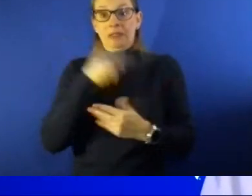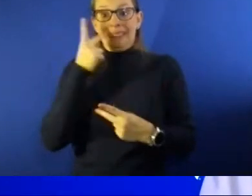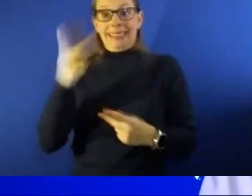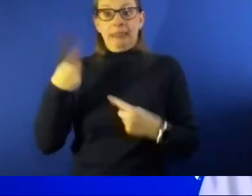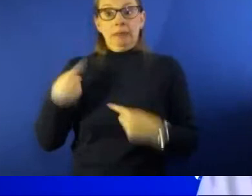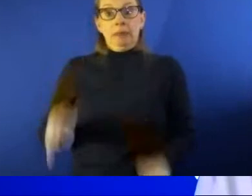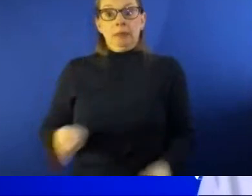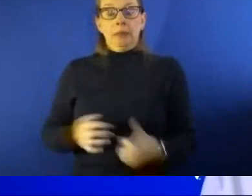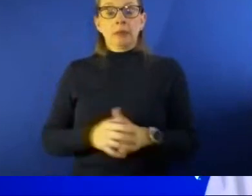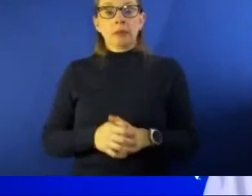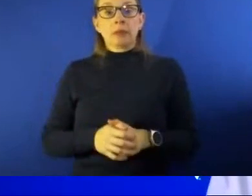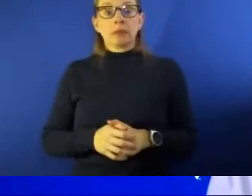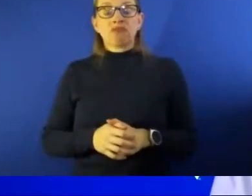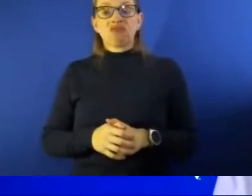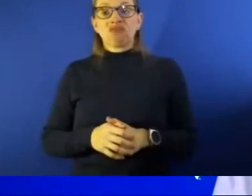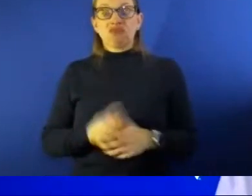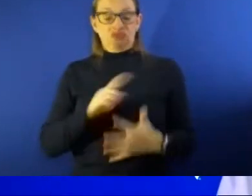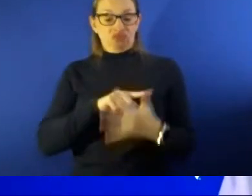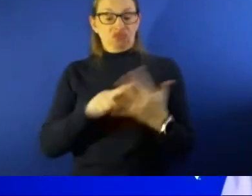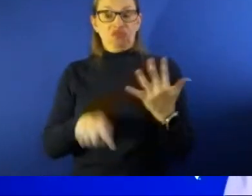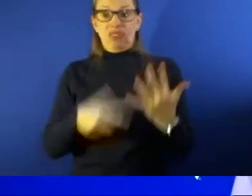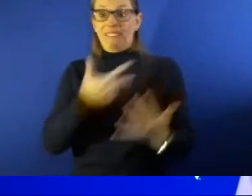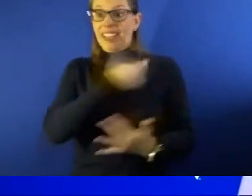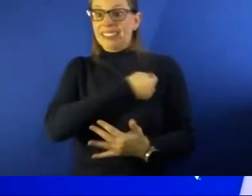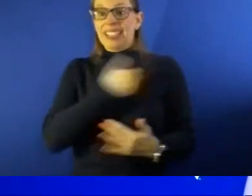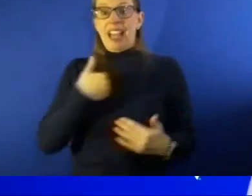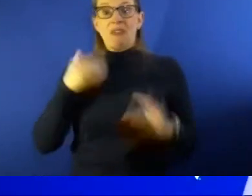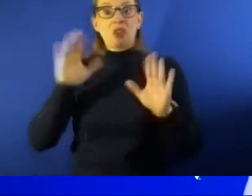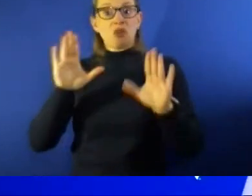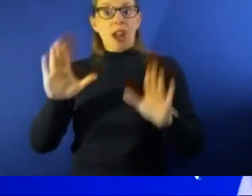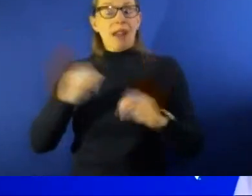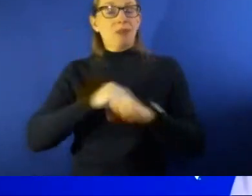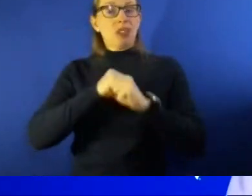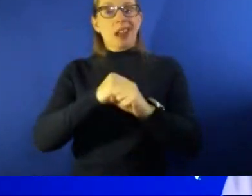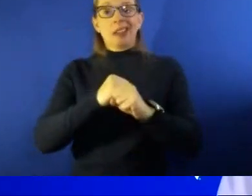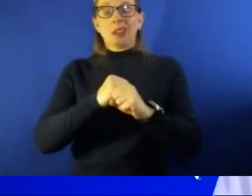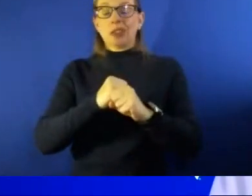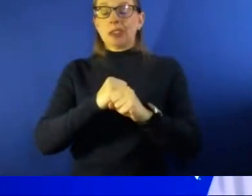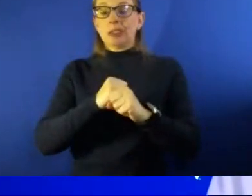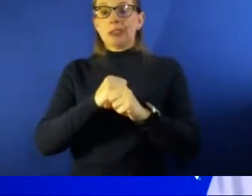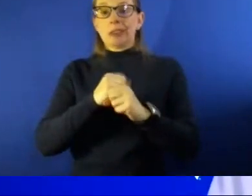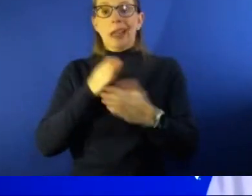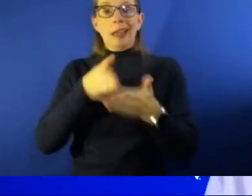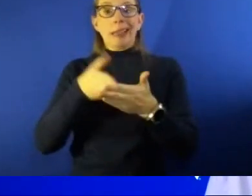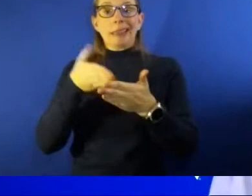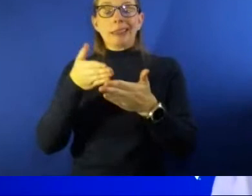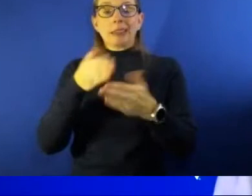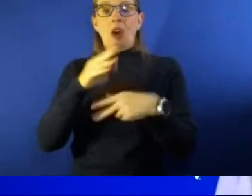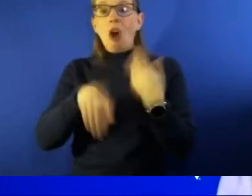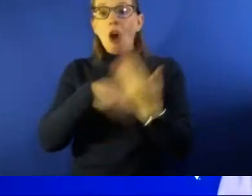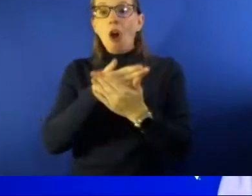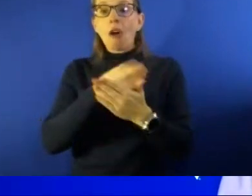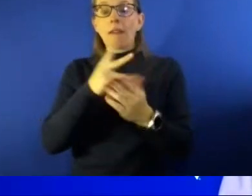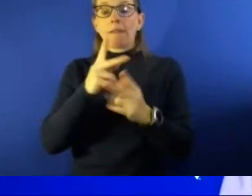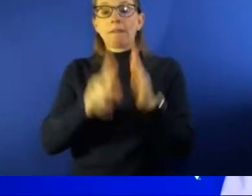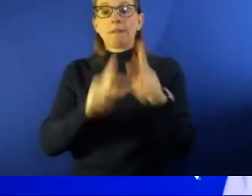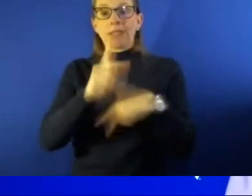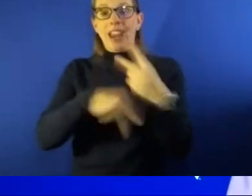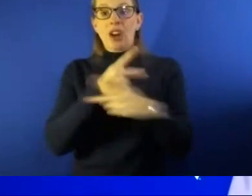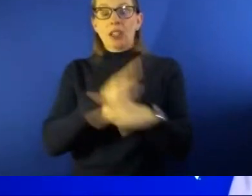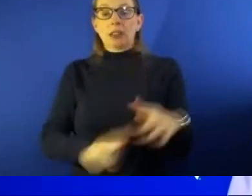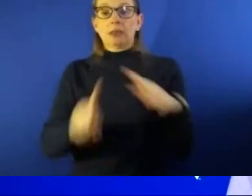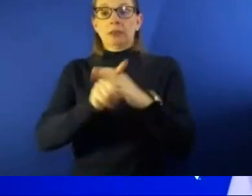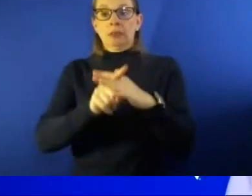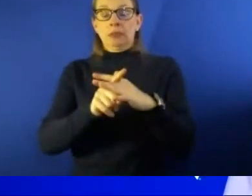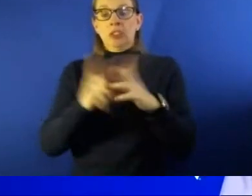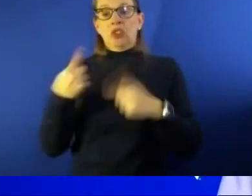these vaccines continue to have great protection against all of the variants that we have identified so far. And that is because, number